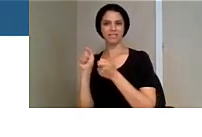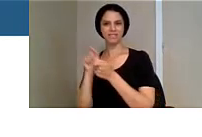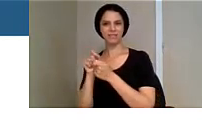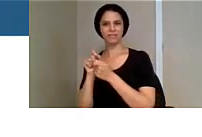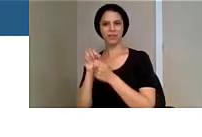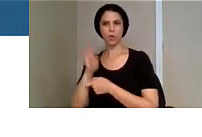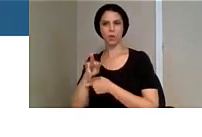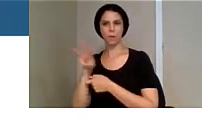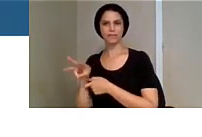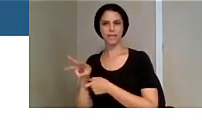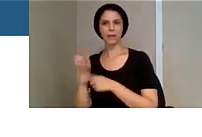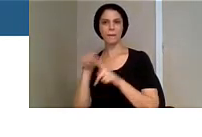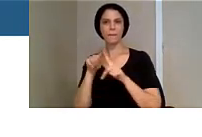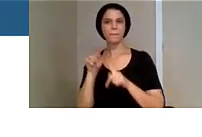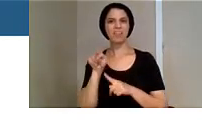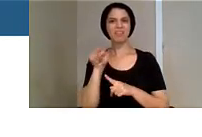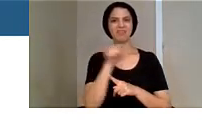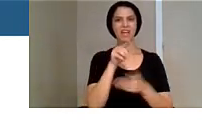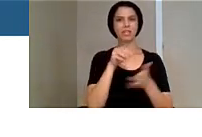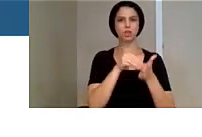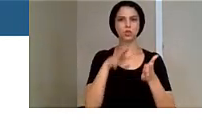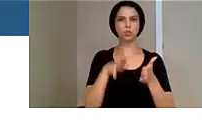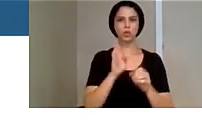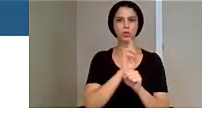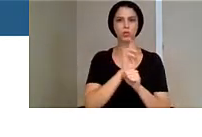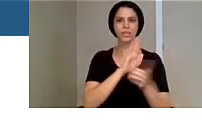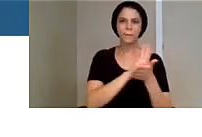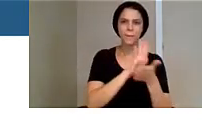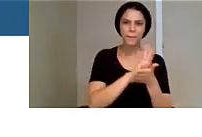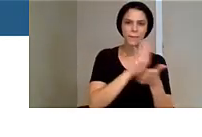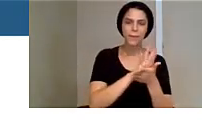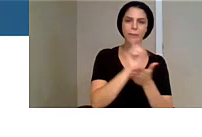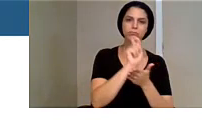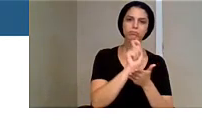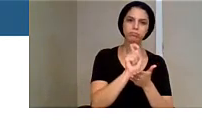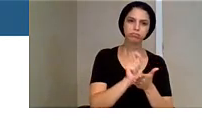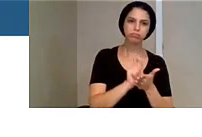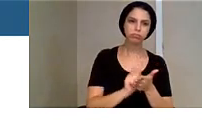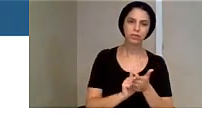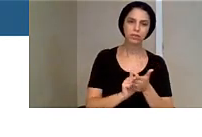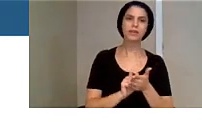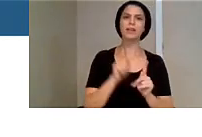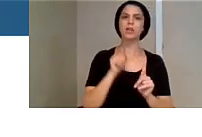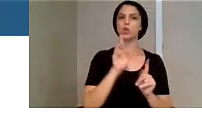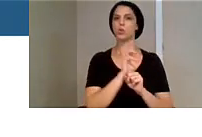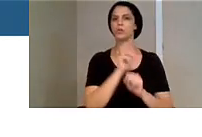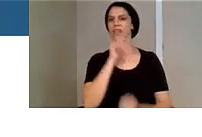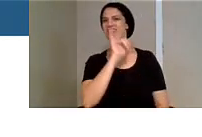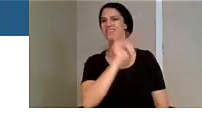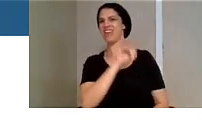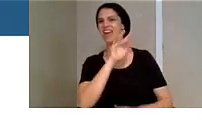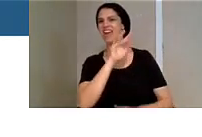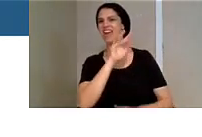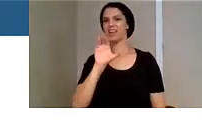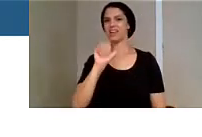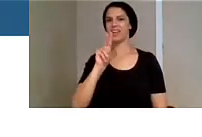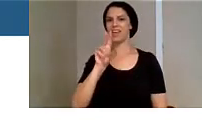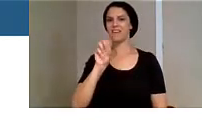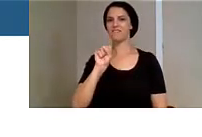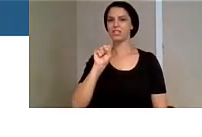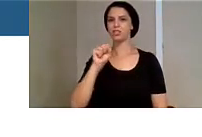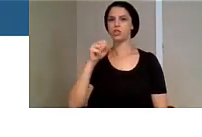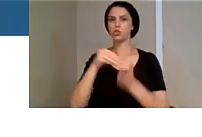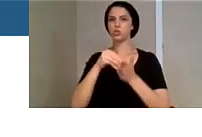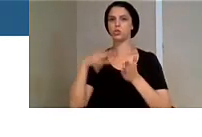maybe paper-based, then this use of the Canvas student app is going to be super helpful. So the Canvas student app, it's a